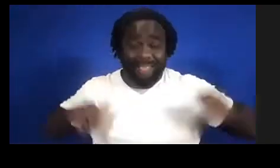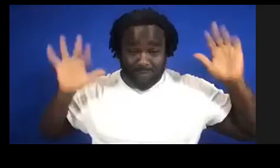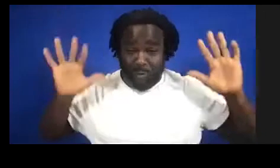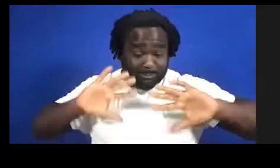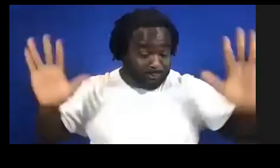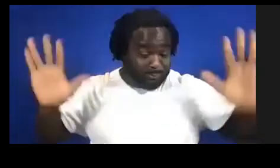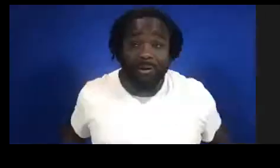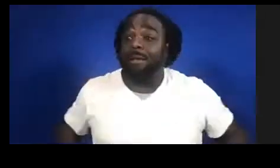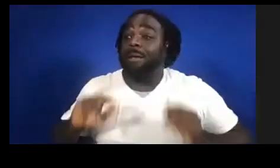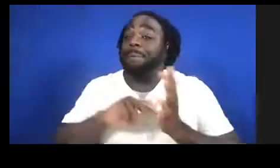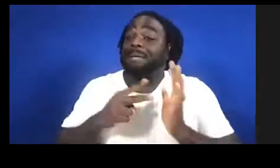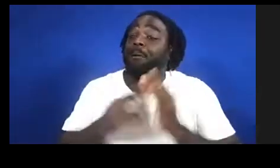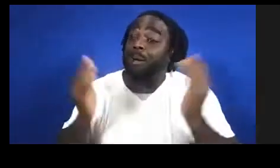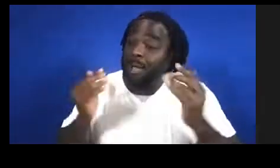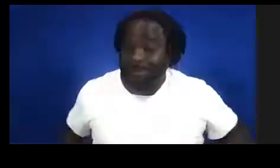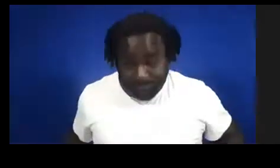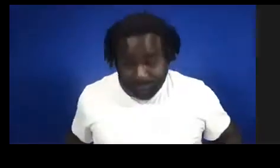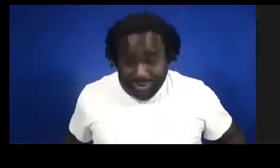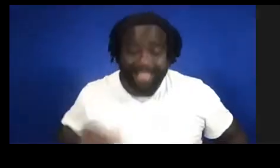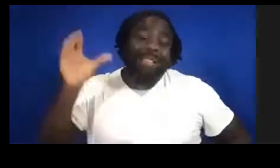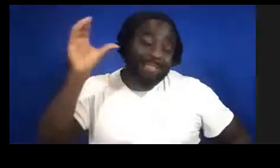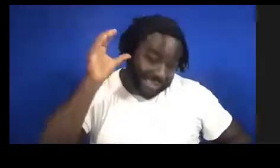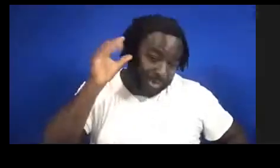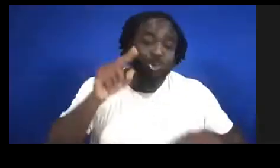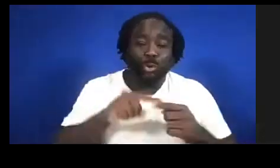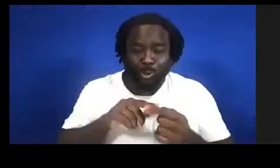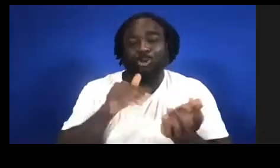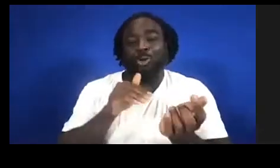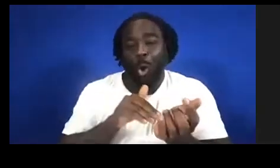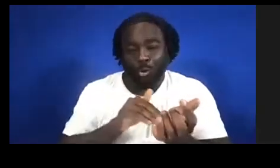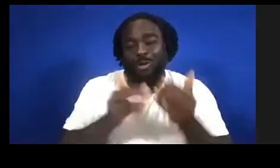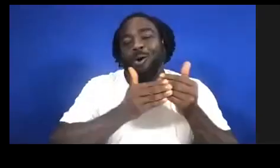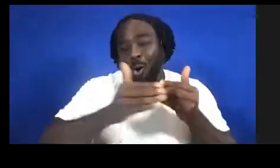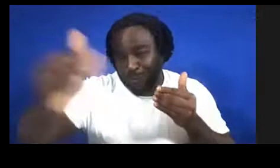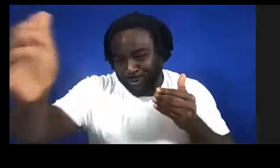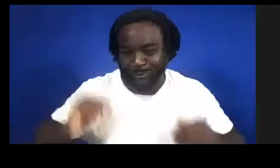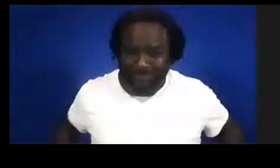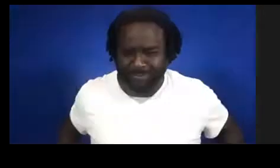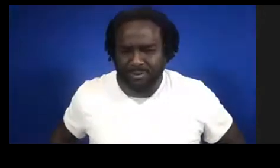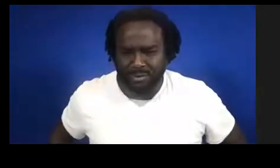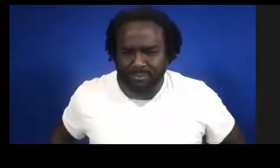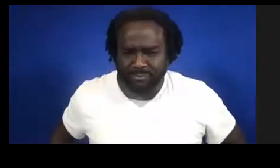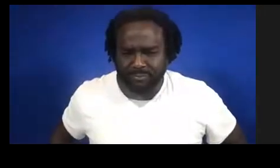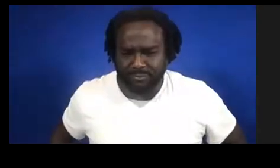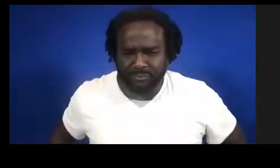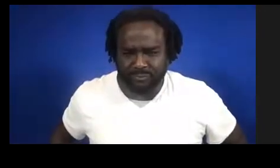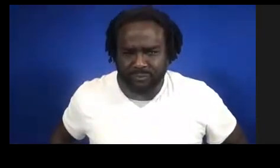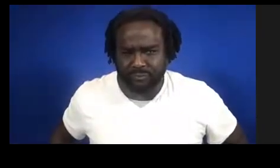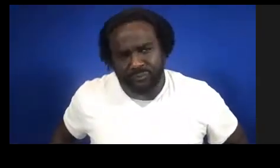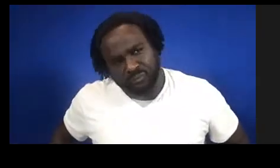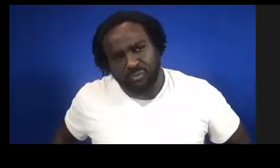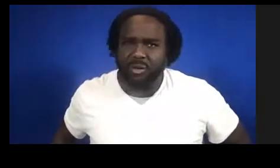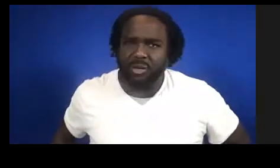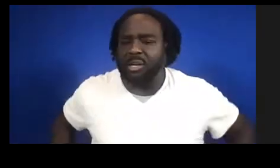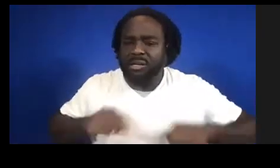bill. I gave up. I'm like, okay. So what this means in the end is I'm trying to